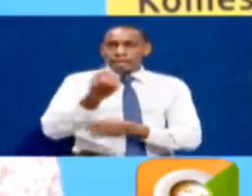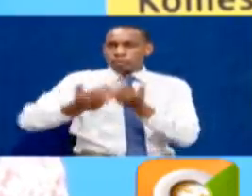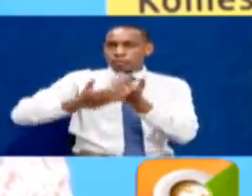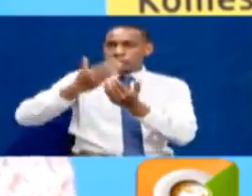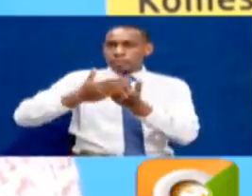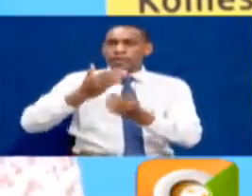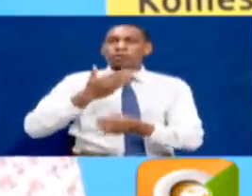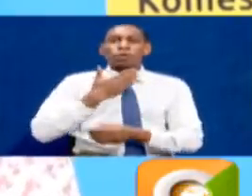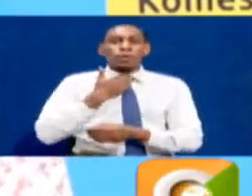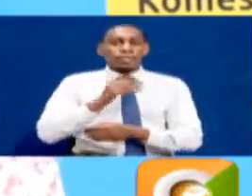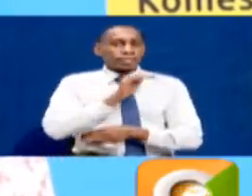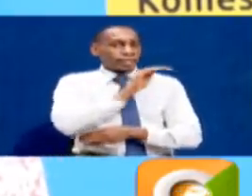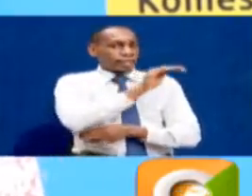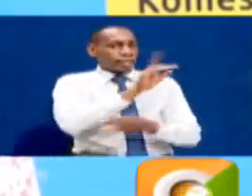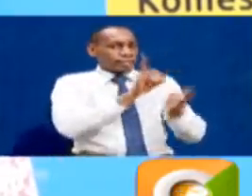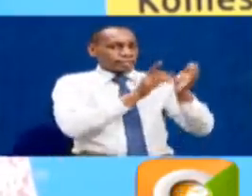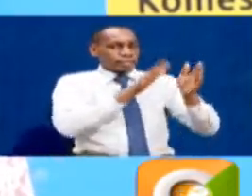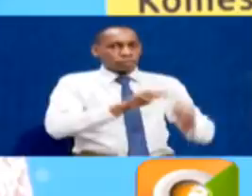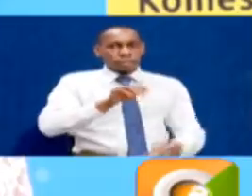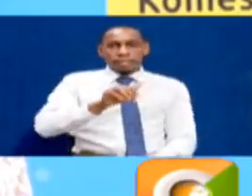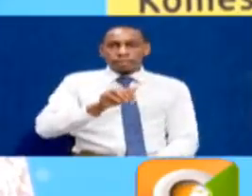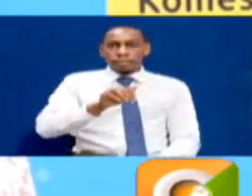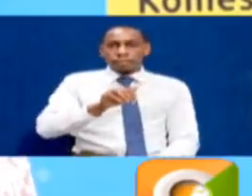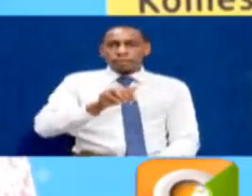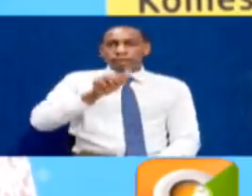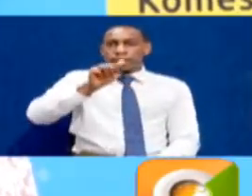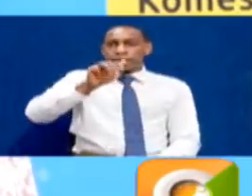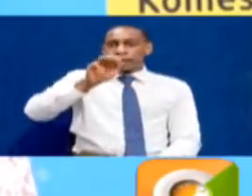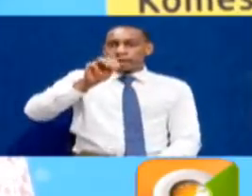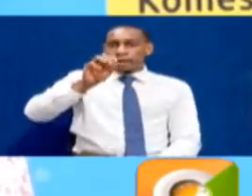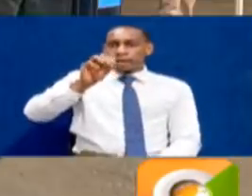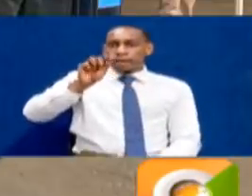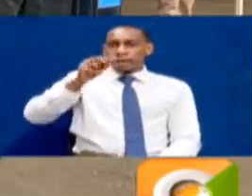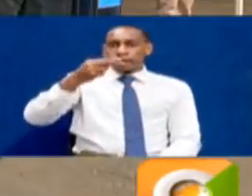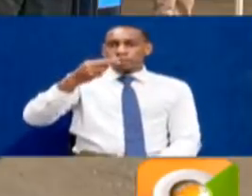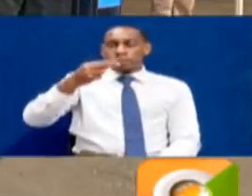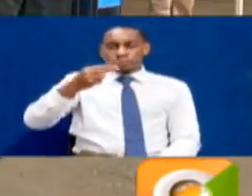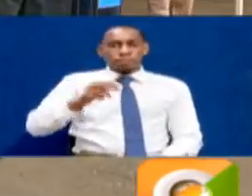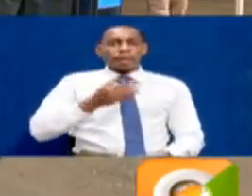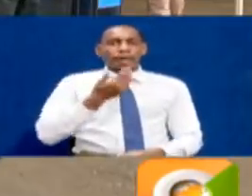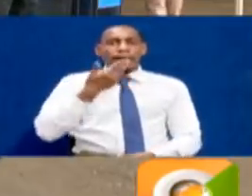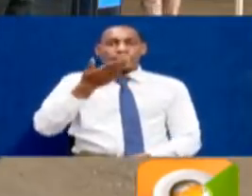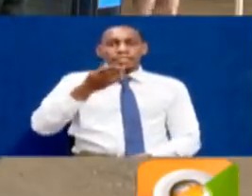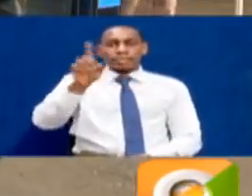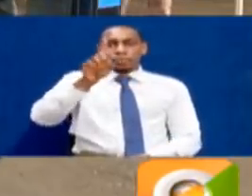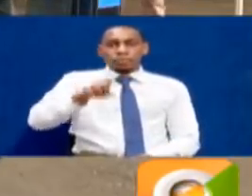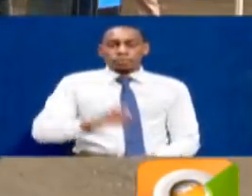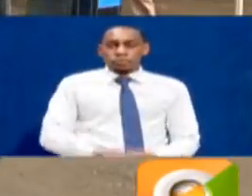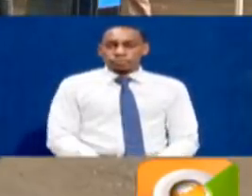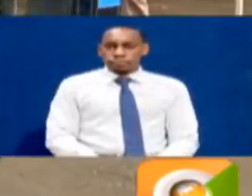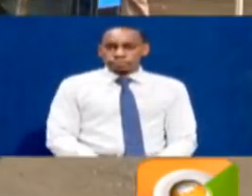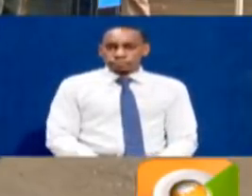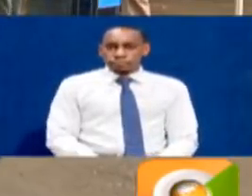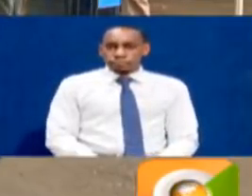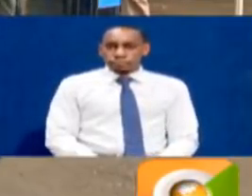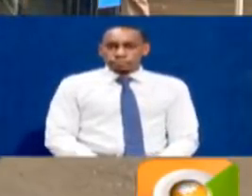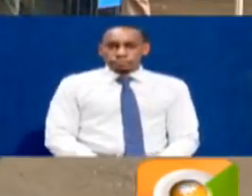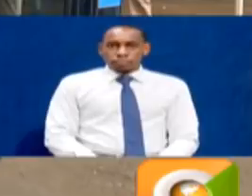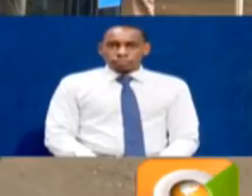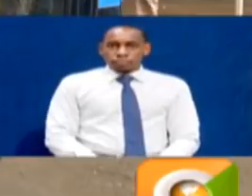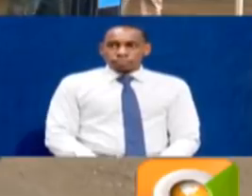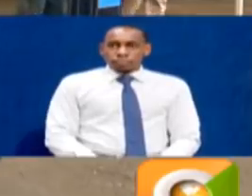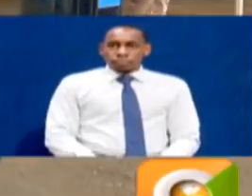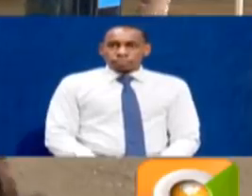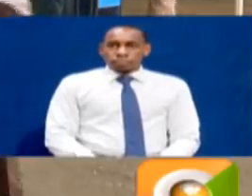I want to ask Dr. Amos to address that particular issue. Maybe you can stand there.